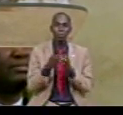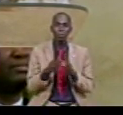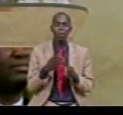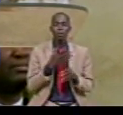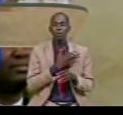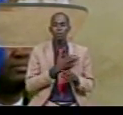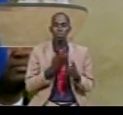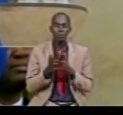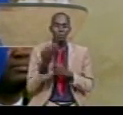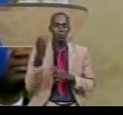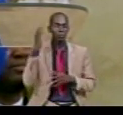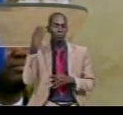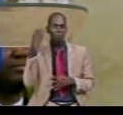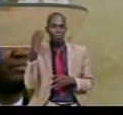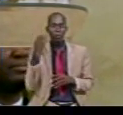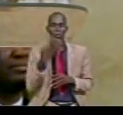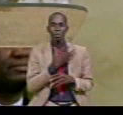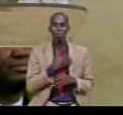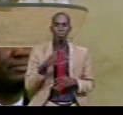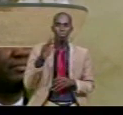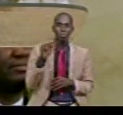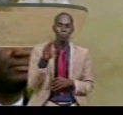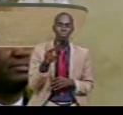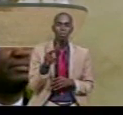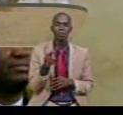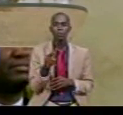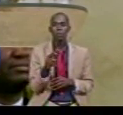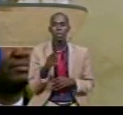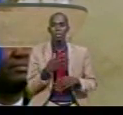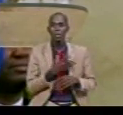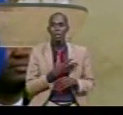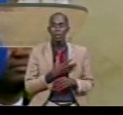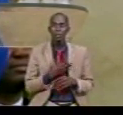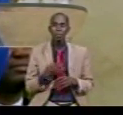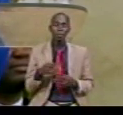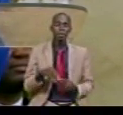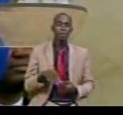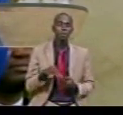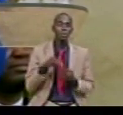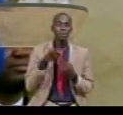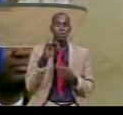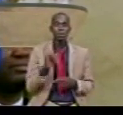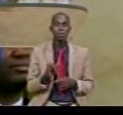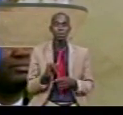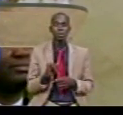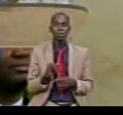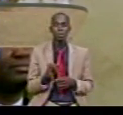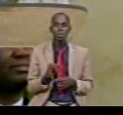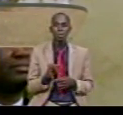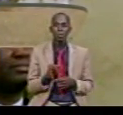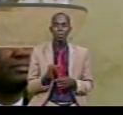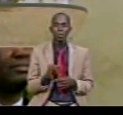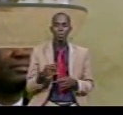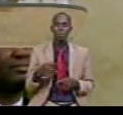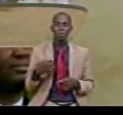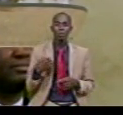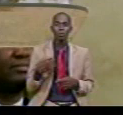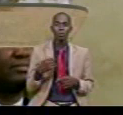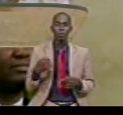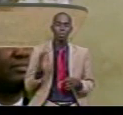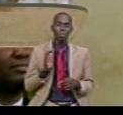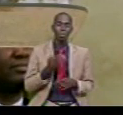visual messages addressing the family and especially our roles as women in